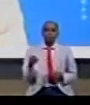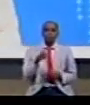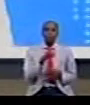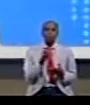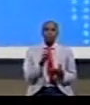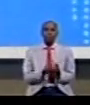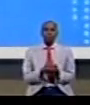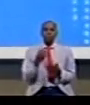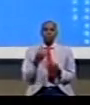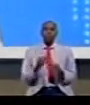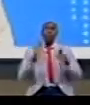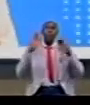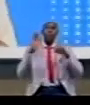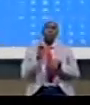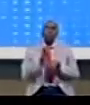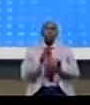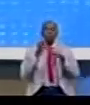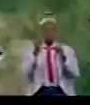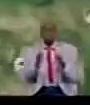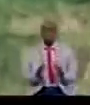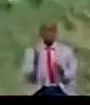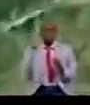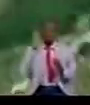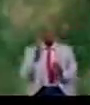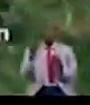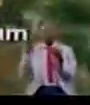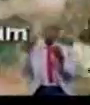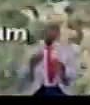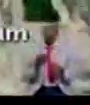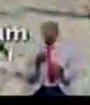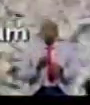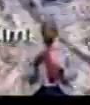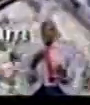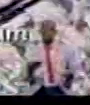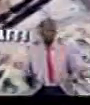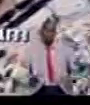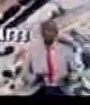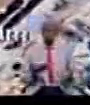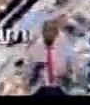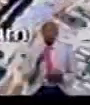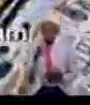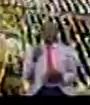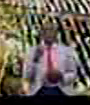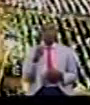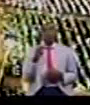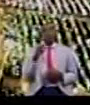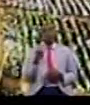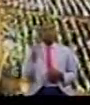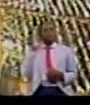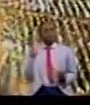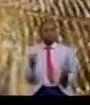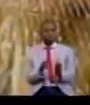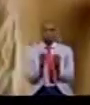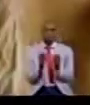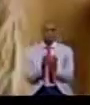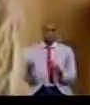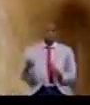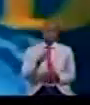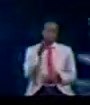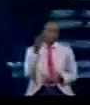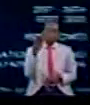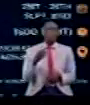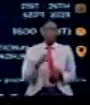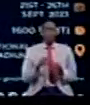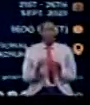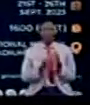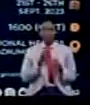call upon the name of the Lord. Enough is enough of all this premature death, untimely death. We don't want it again. Now we have